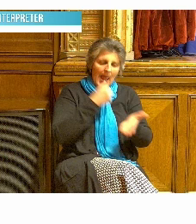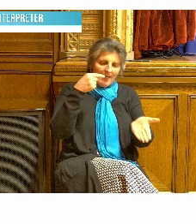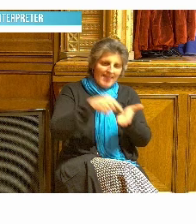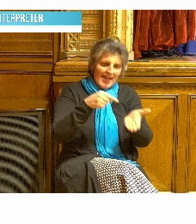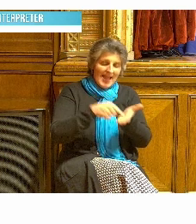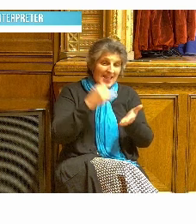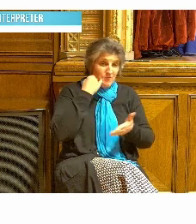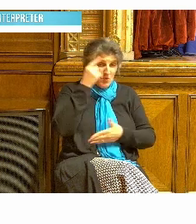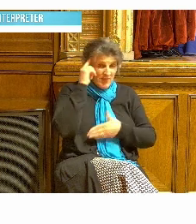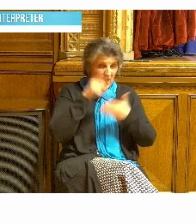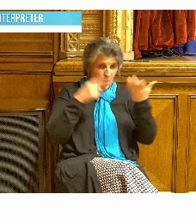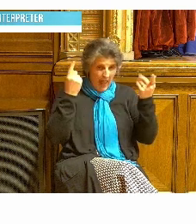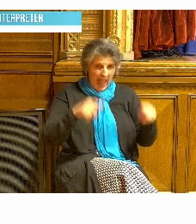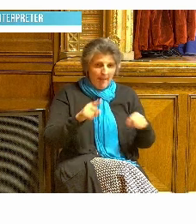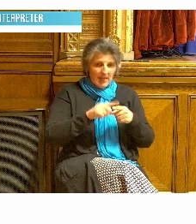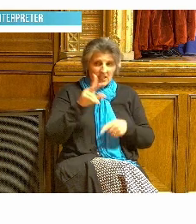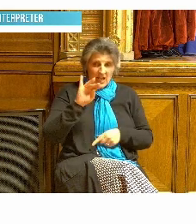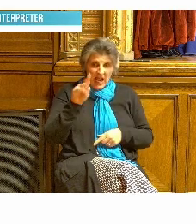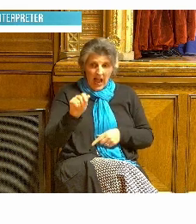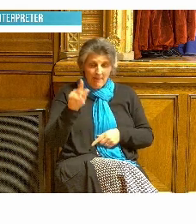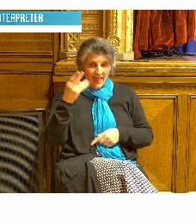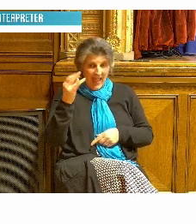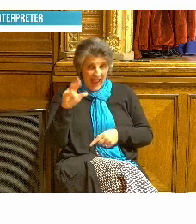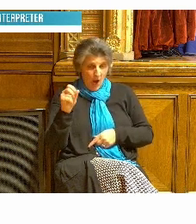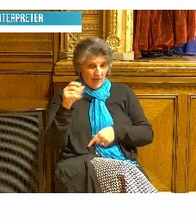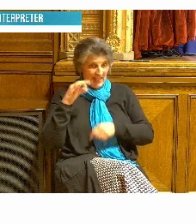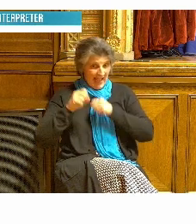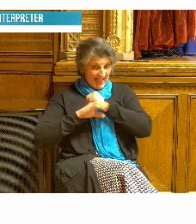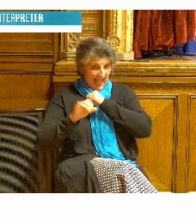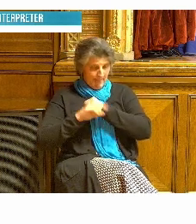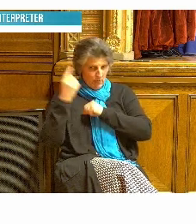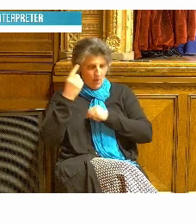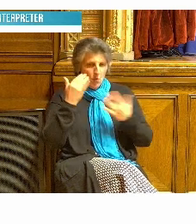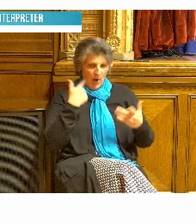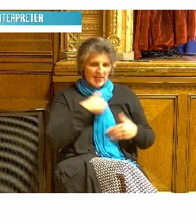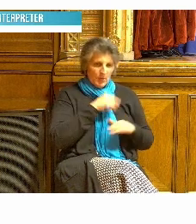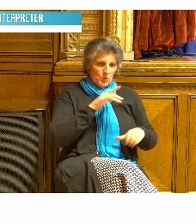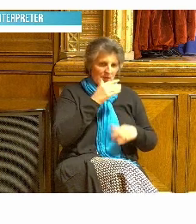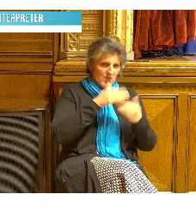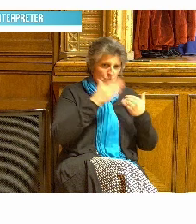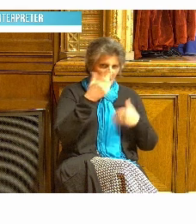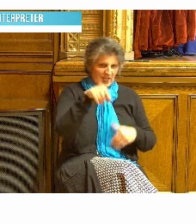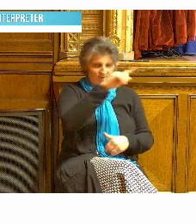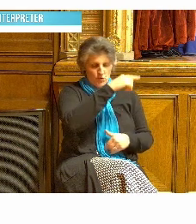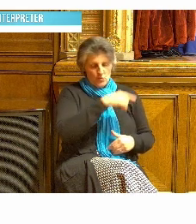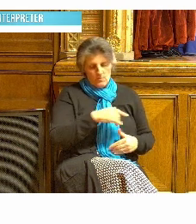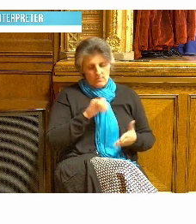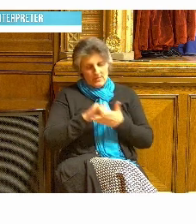if you think what happened to Kamala Harris' campaign was something, wait till we do with the rest of you.